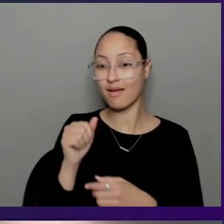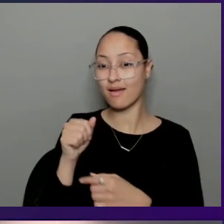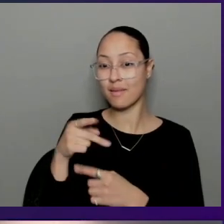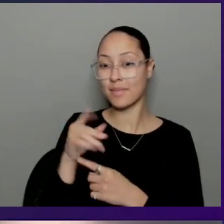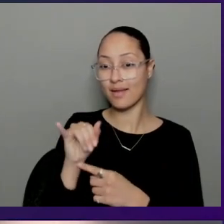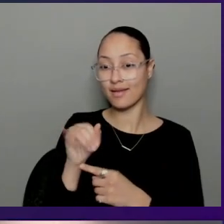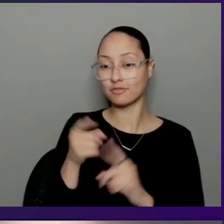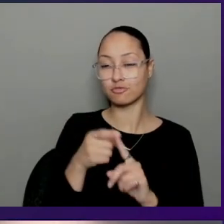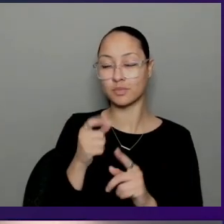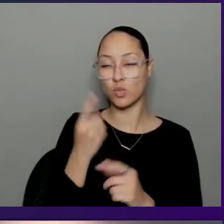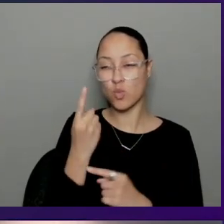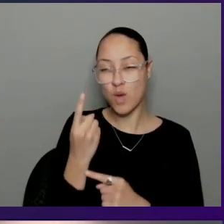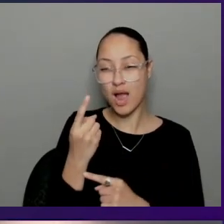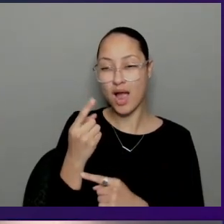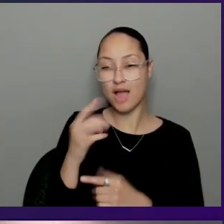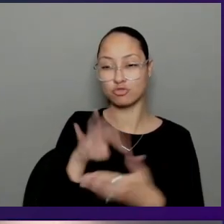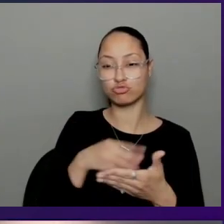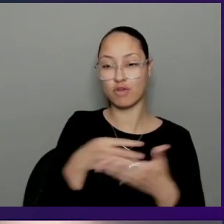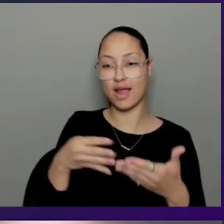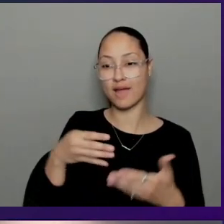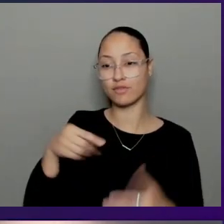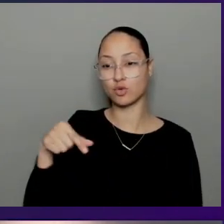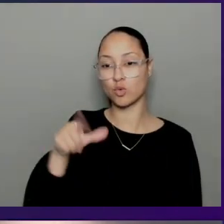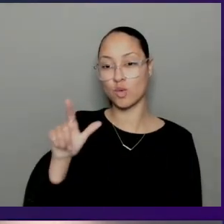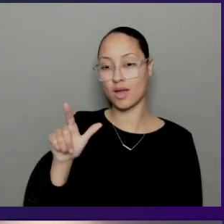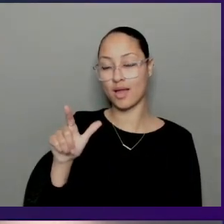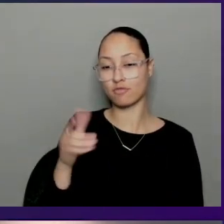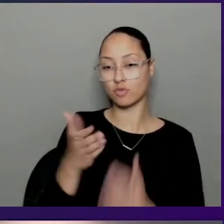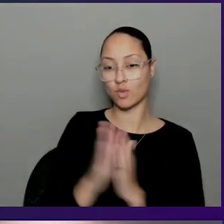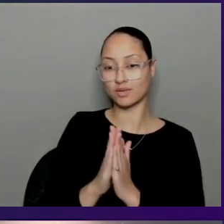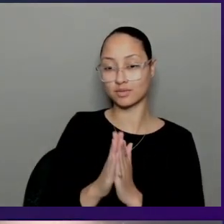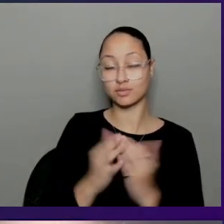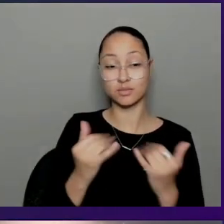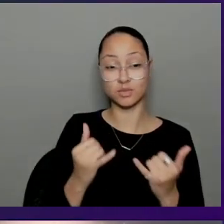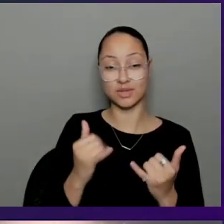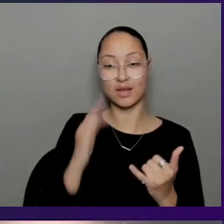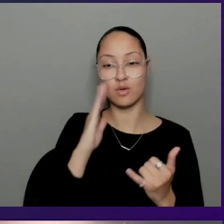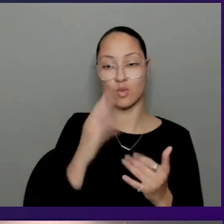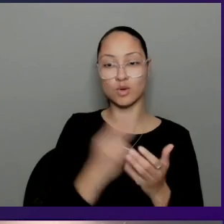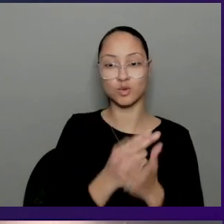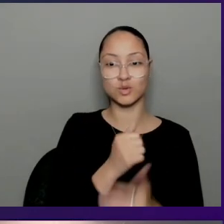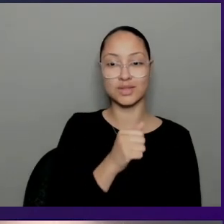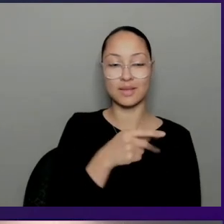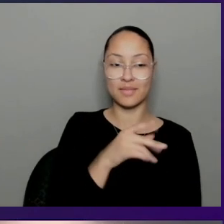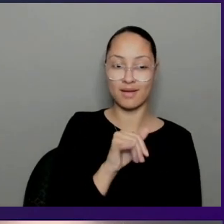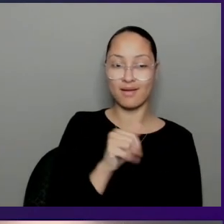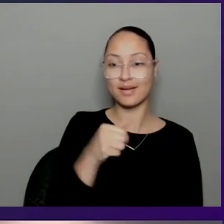Today, we'll leverage the integration between AppSync and Amplify in the demo.